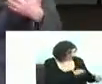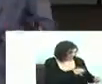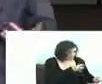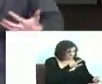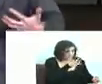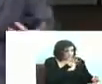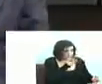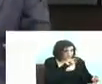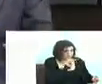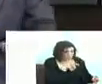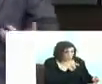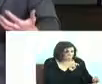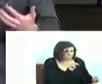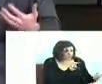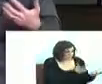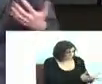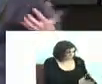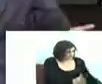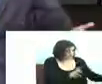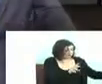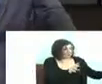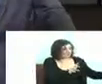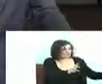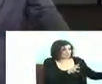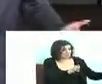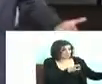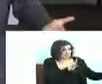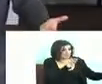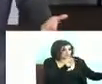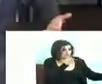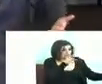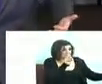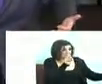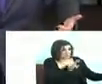3-foot concrete aggregate. Well, bunker.